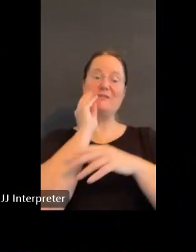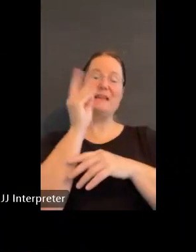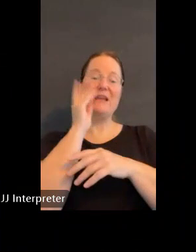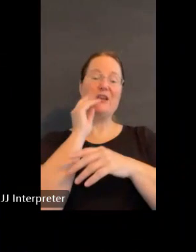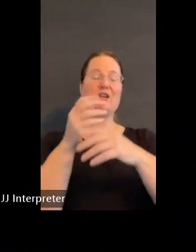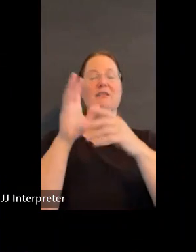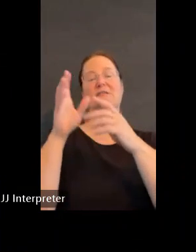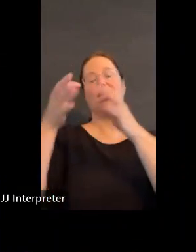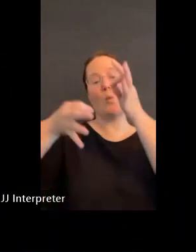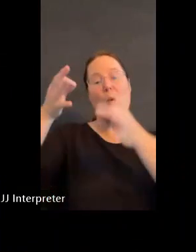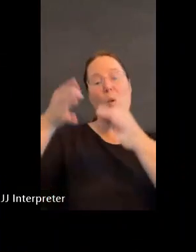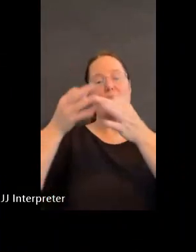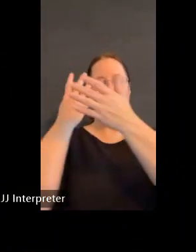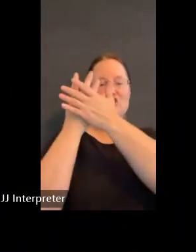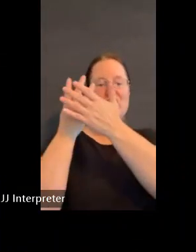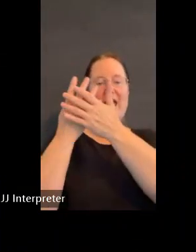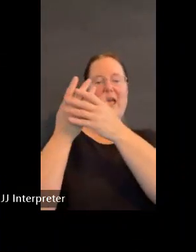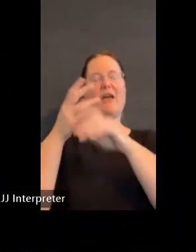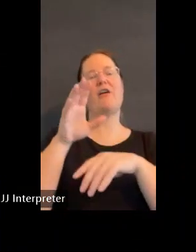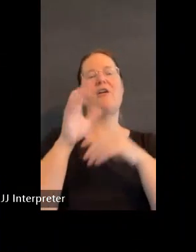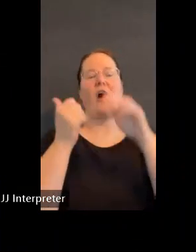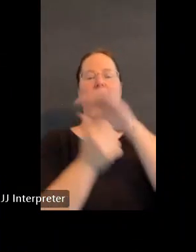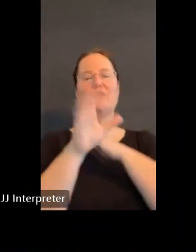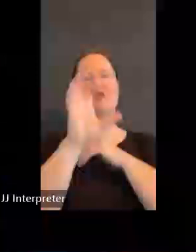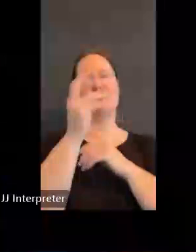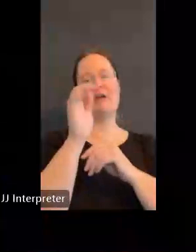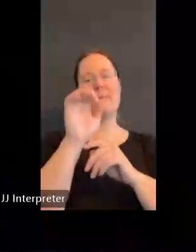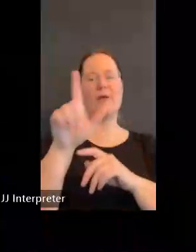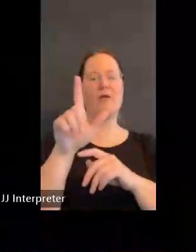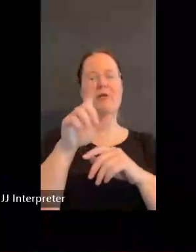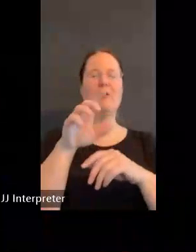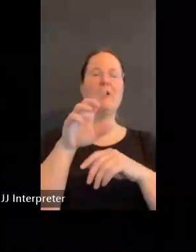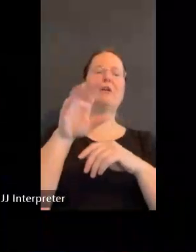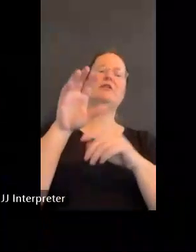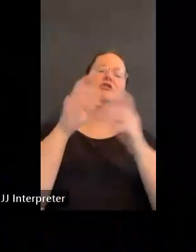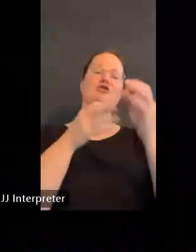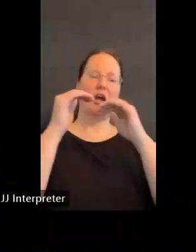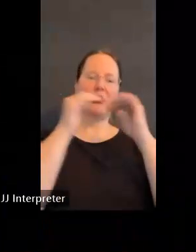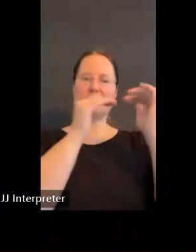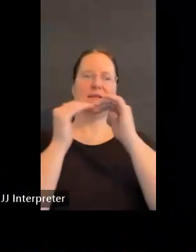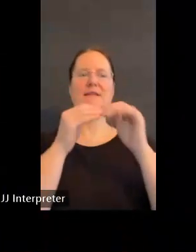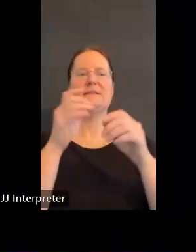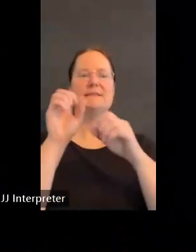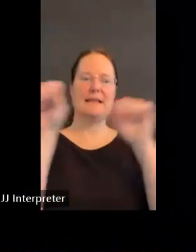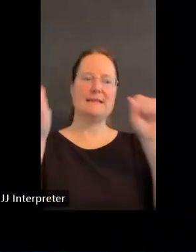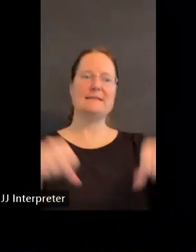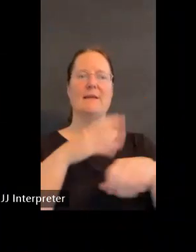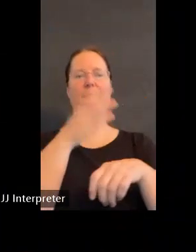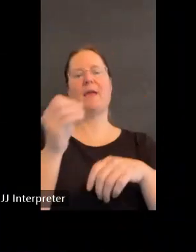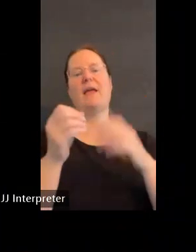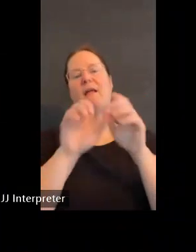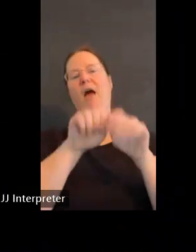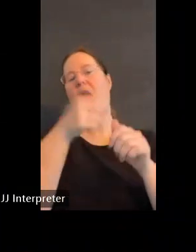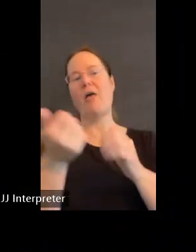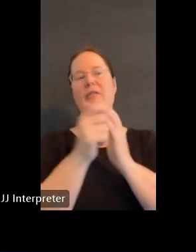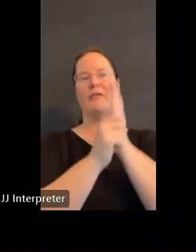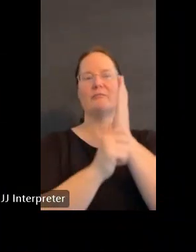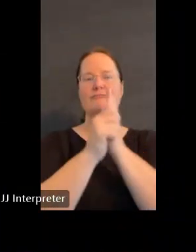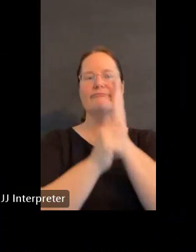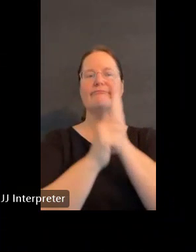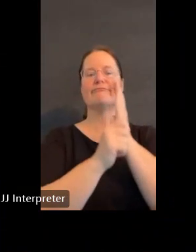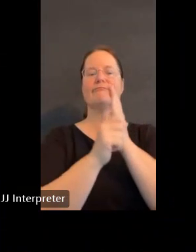around hoarding. There's lots of intersections of fair housing with other housing needs